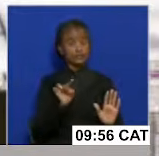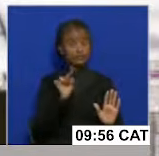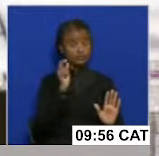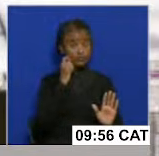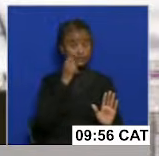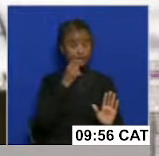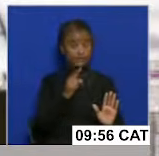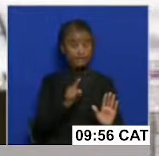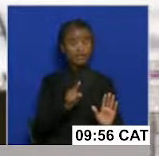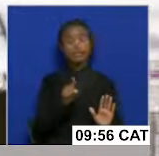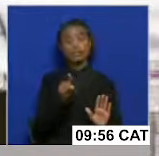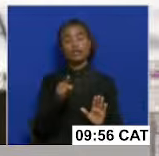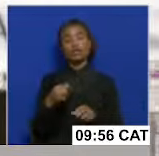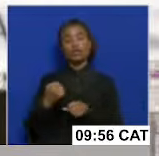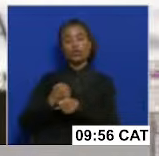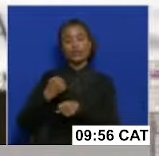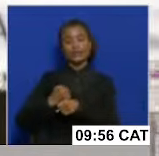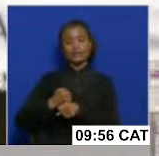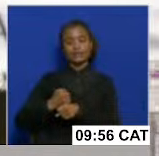operational duties,